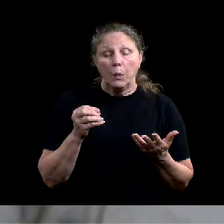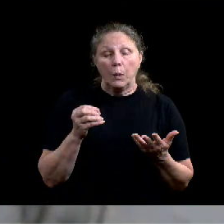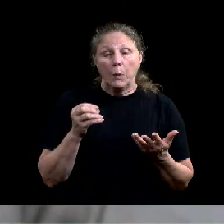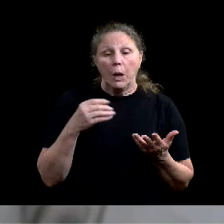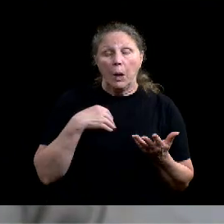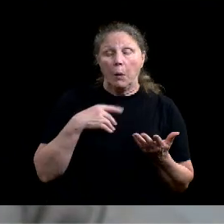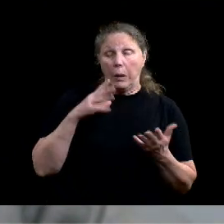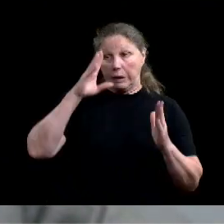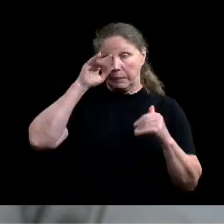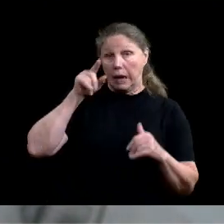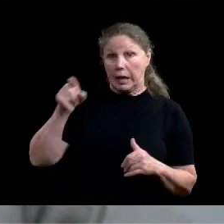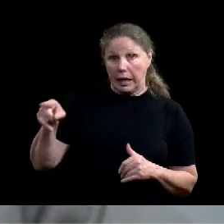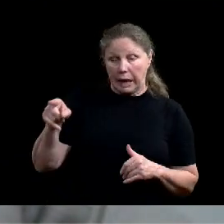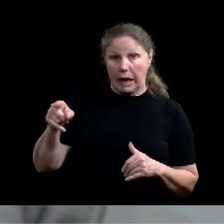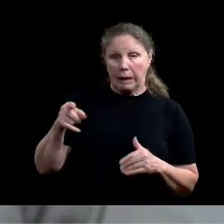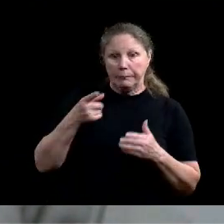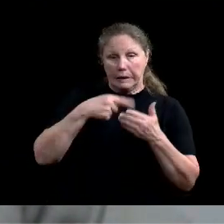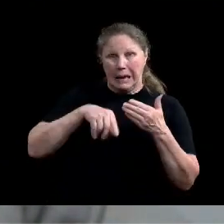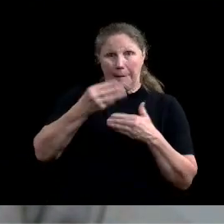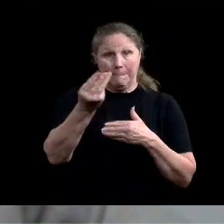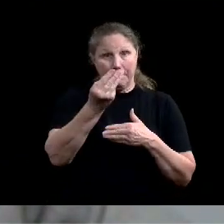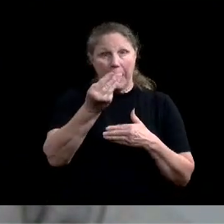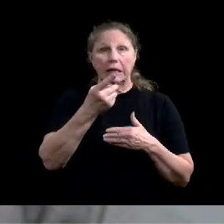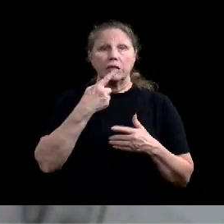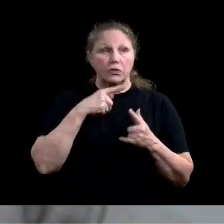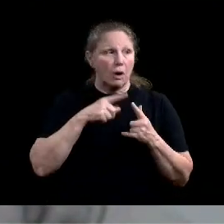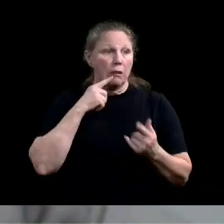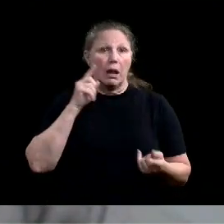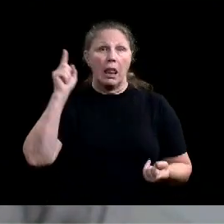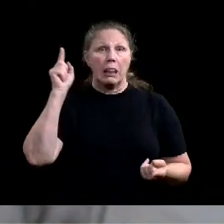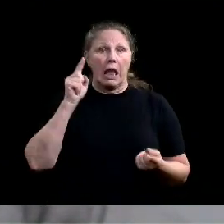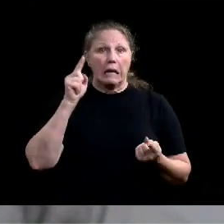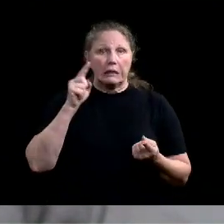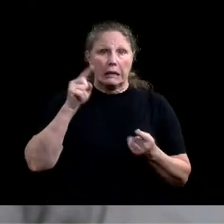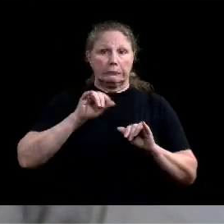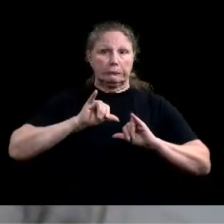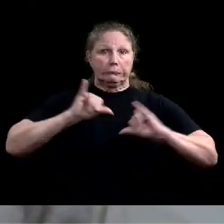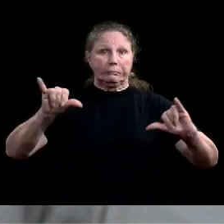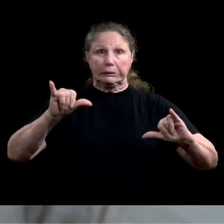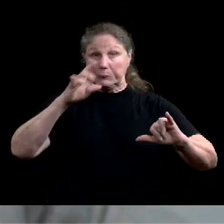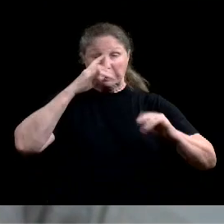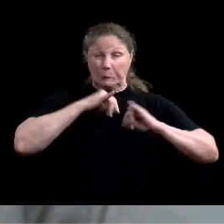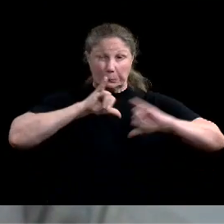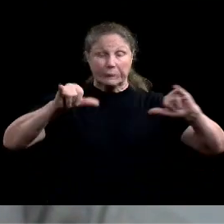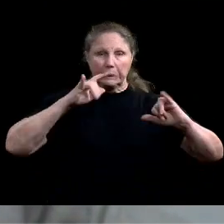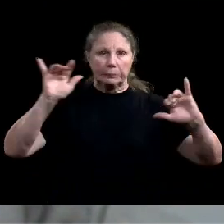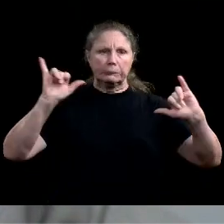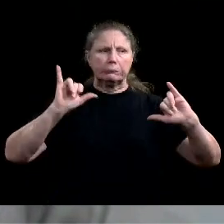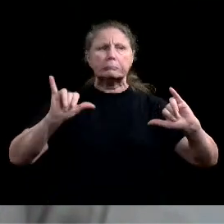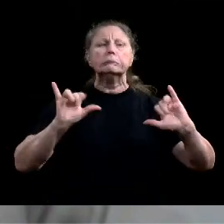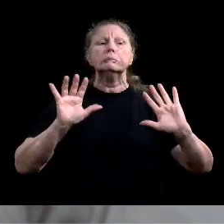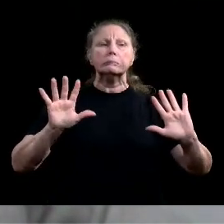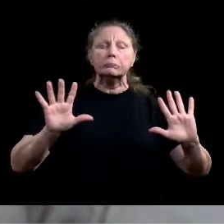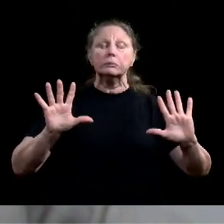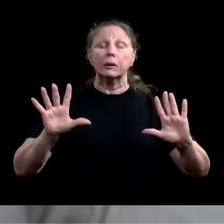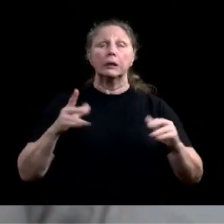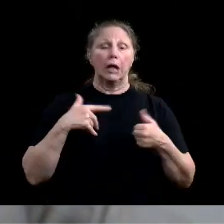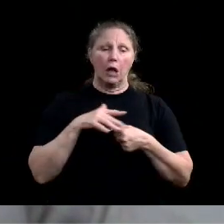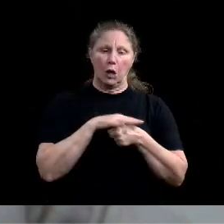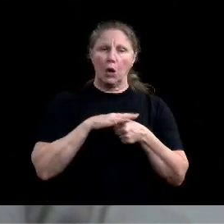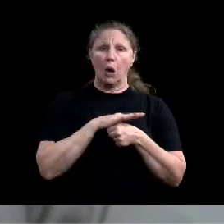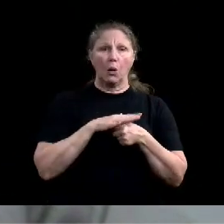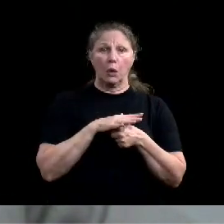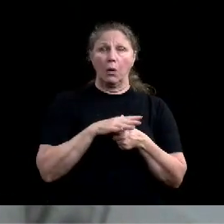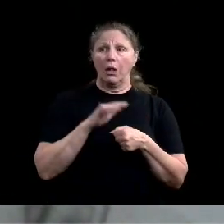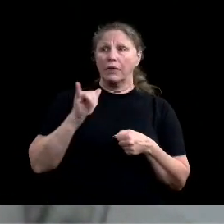27th. And so it could be that here locally we have a little control about how that happens. But